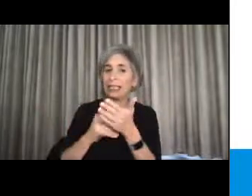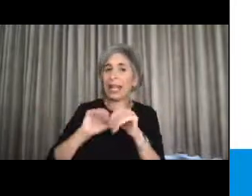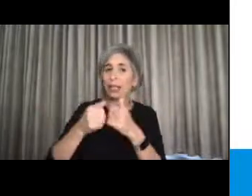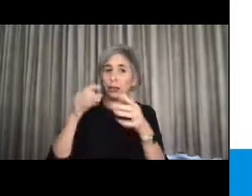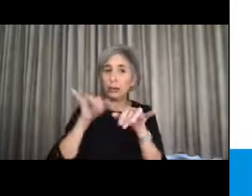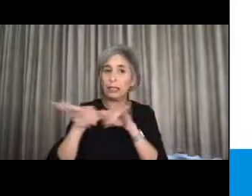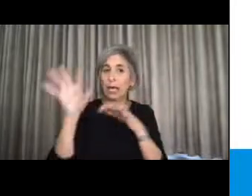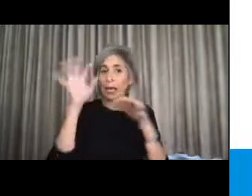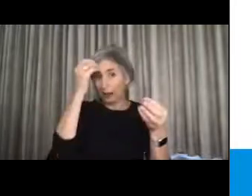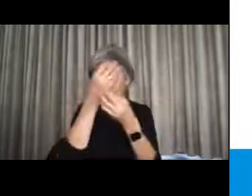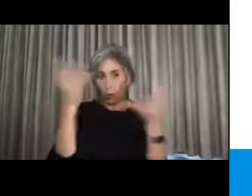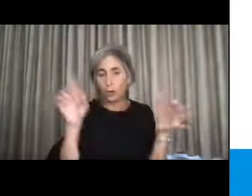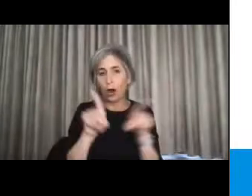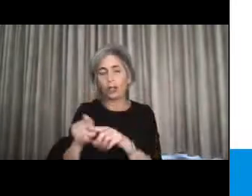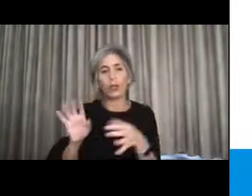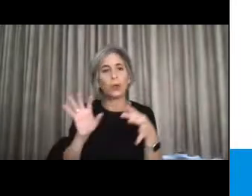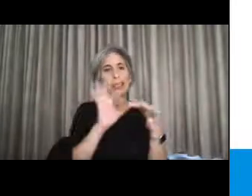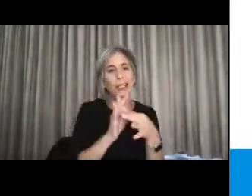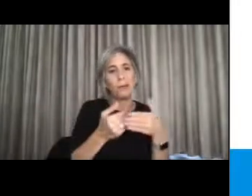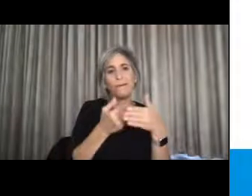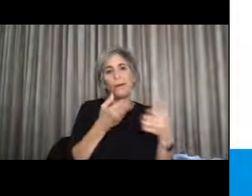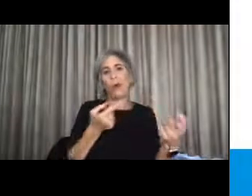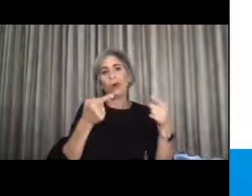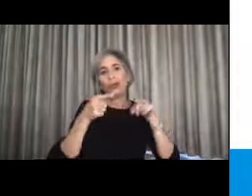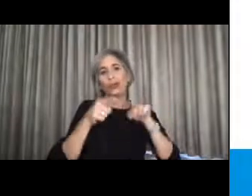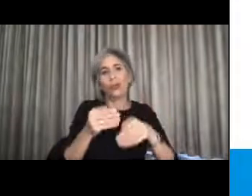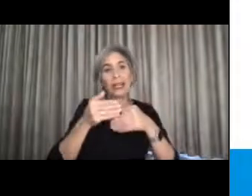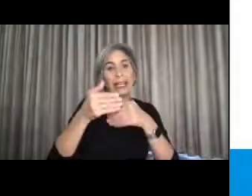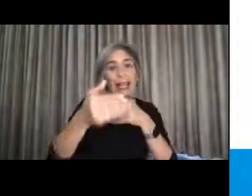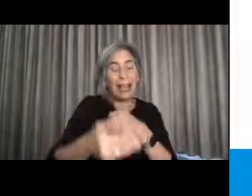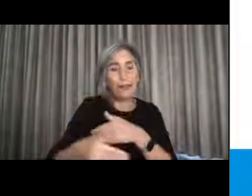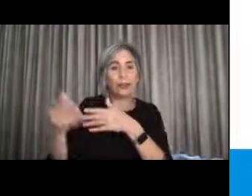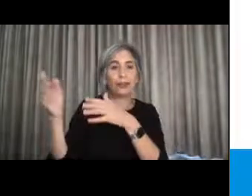connected before, during, and after a storm.